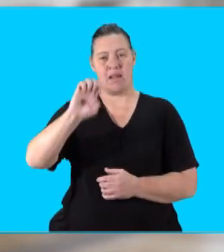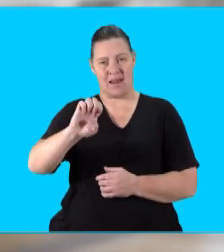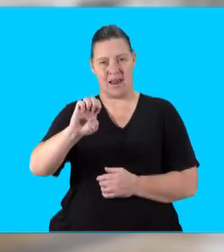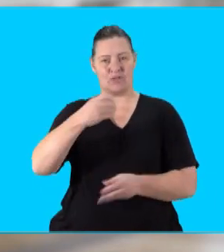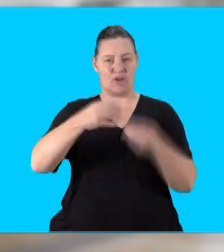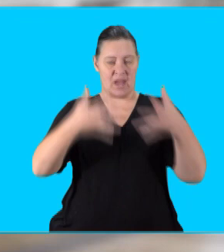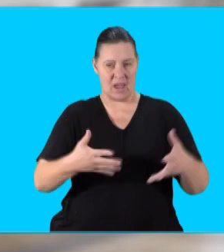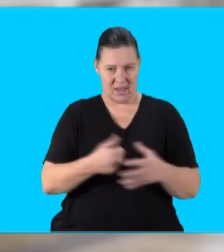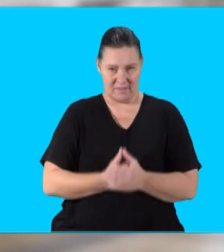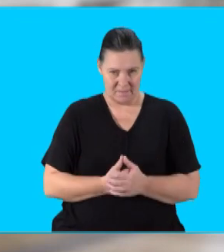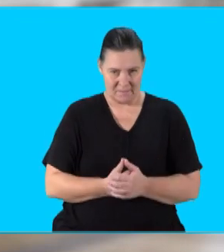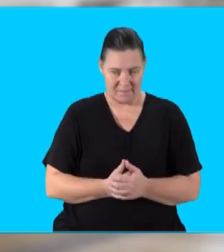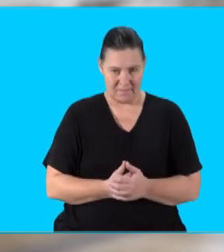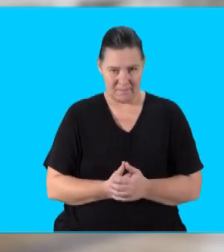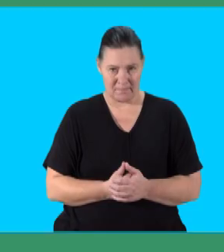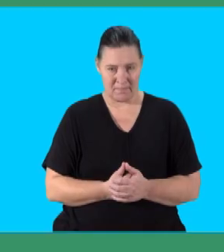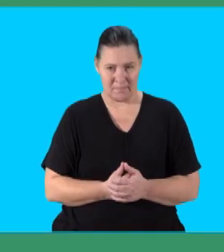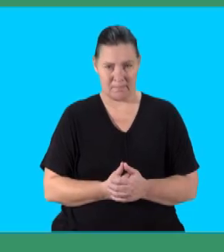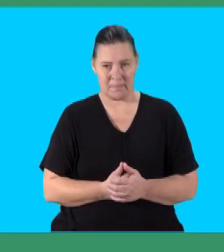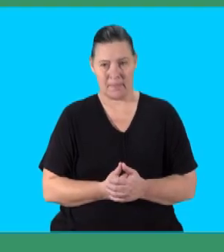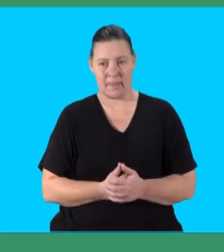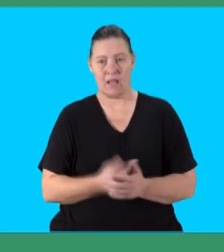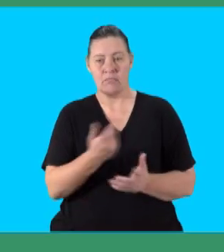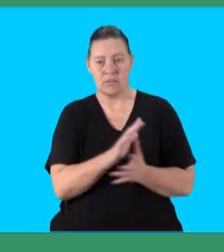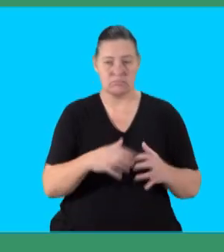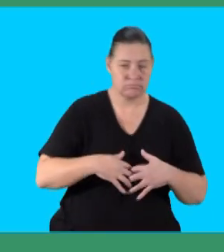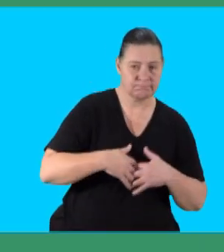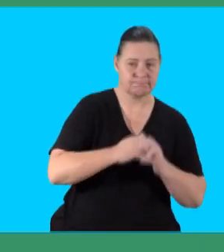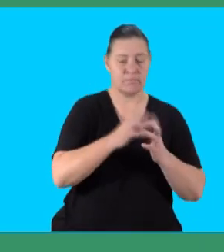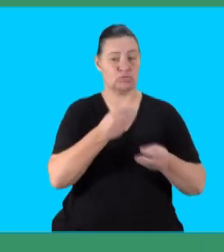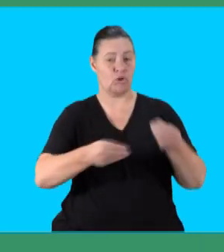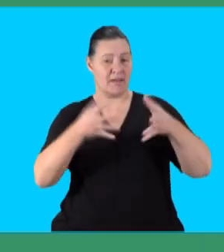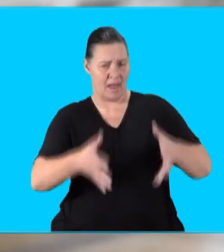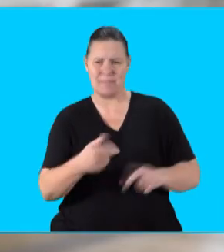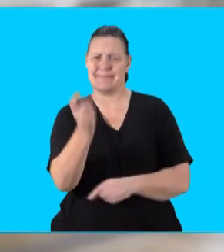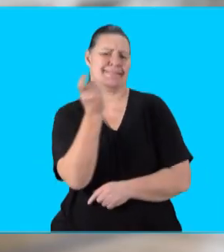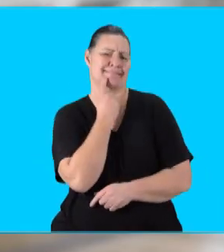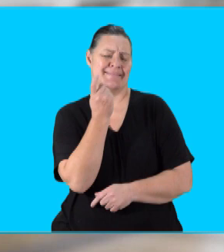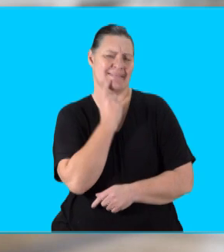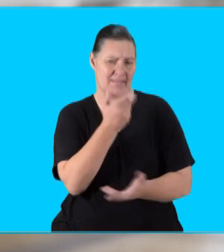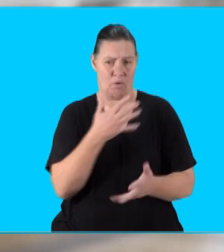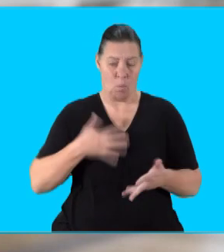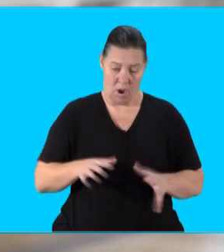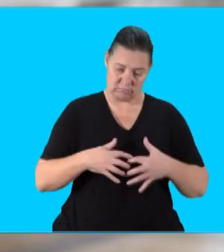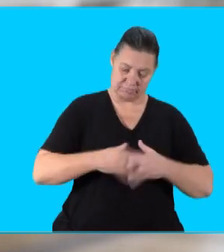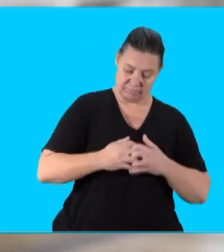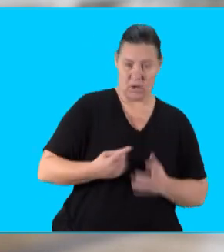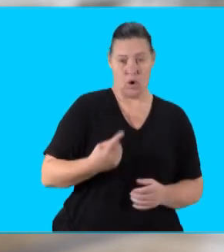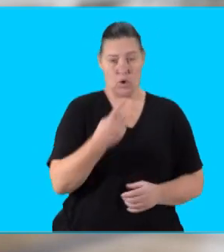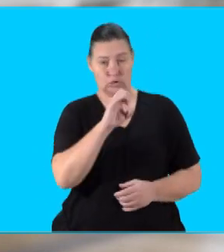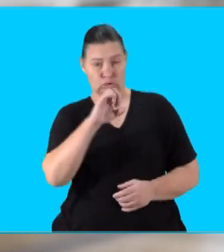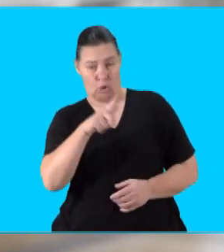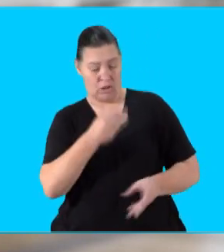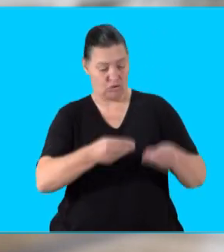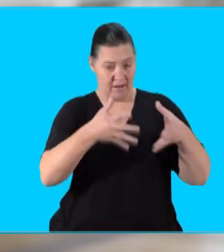sole proprietorship. Forming a sole trader is easy. When you want to start a sole trader, it's very